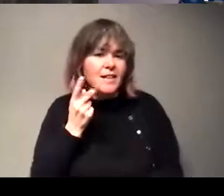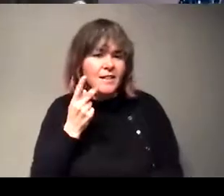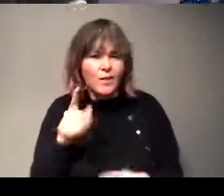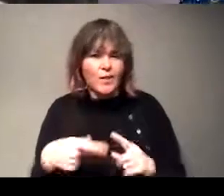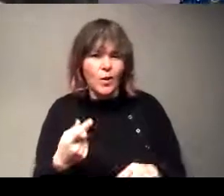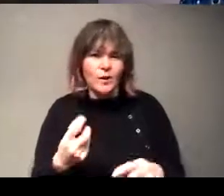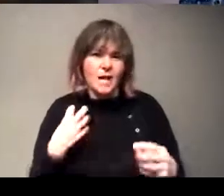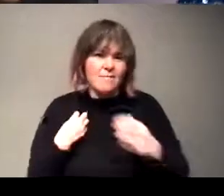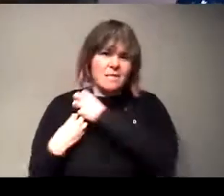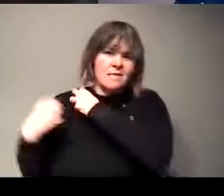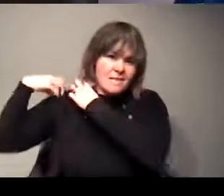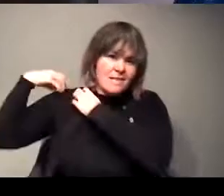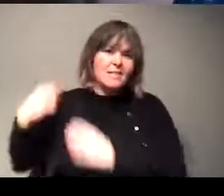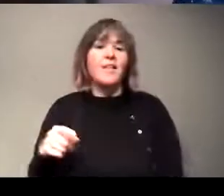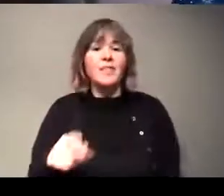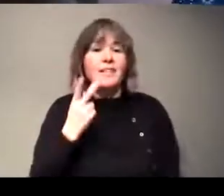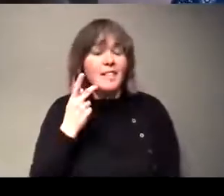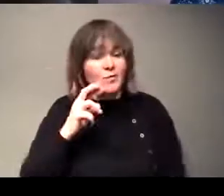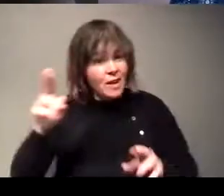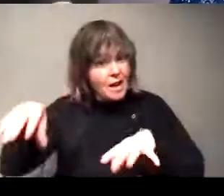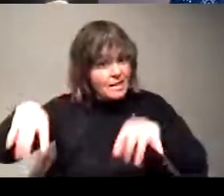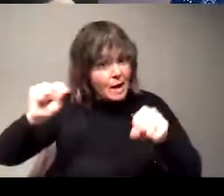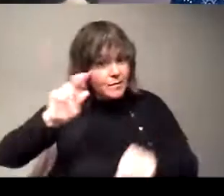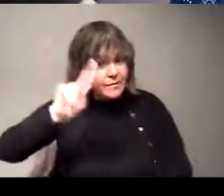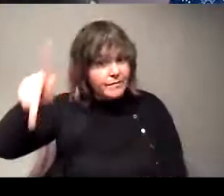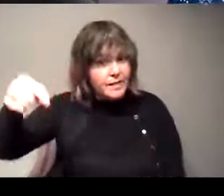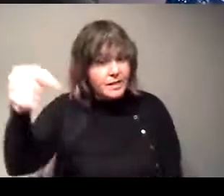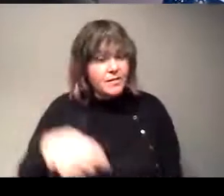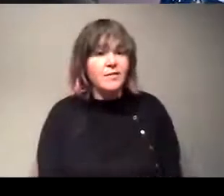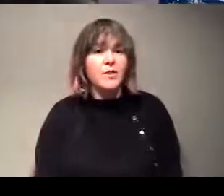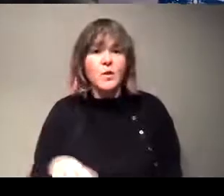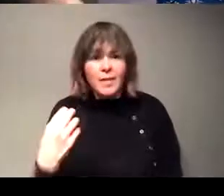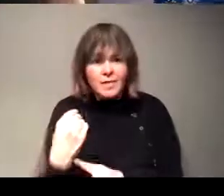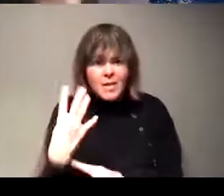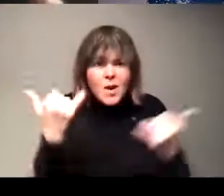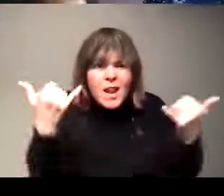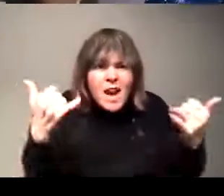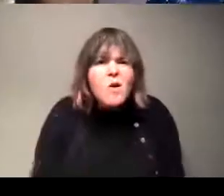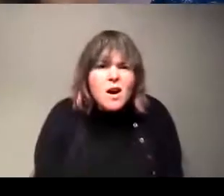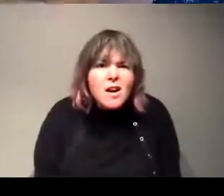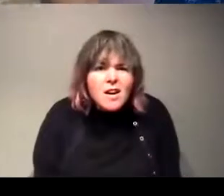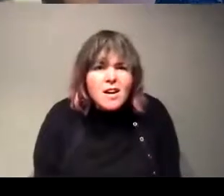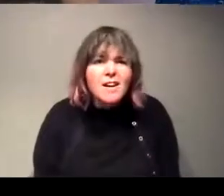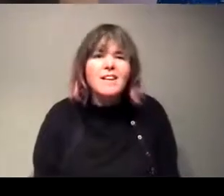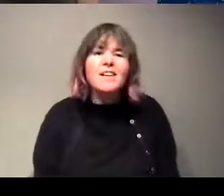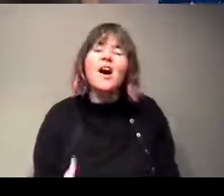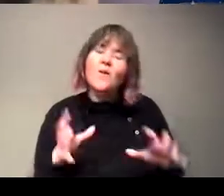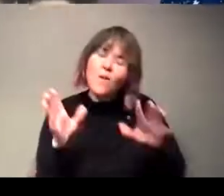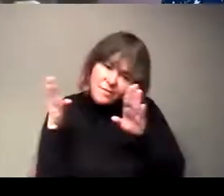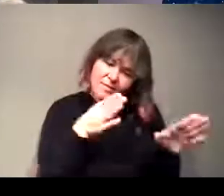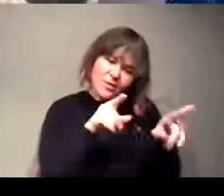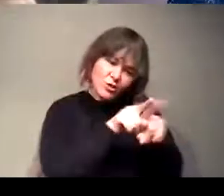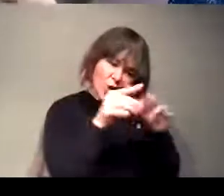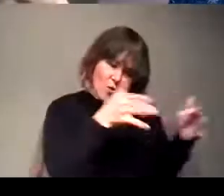me. So this kitten is up for adoption in Philadelphia. And you only turned on the video now? I just wanted it to be all Star Wars all the time